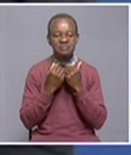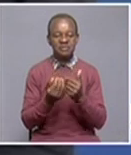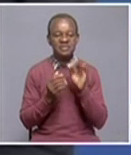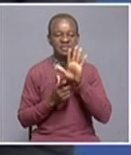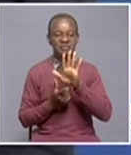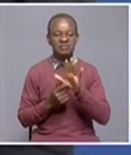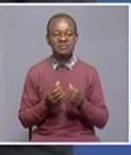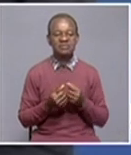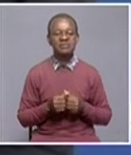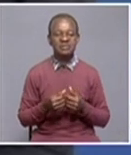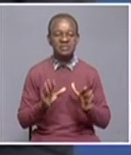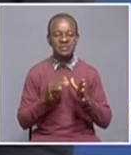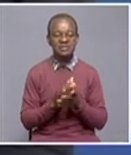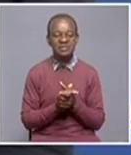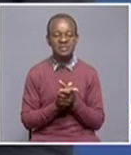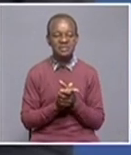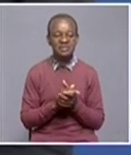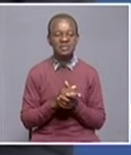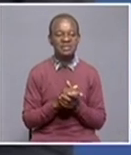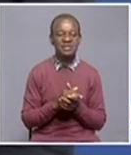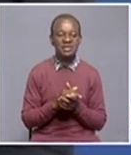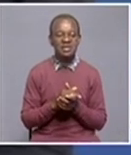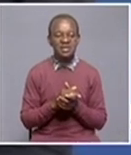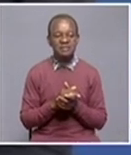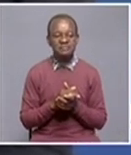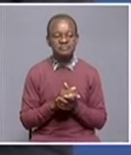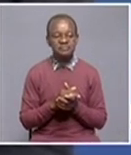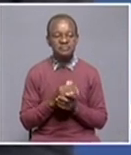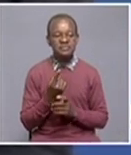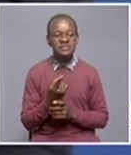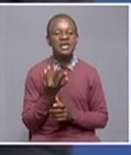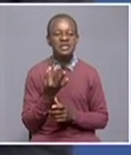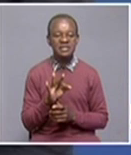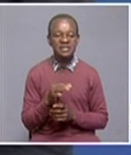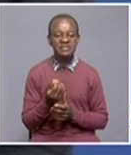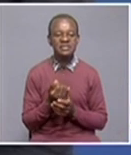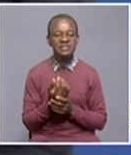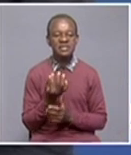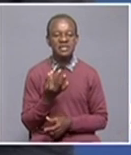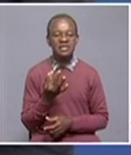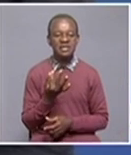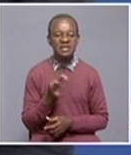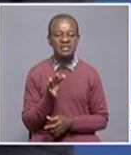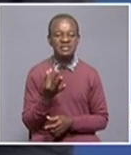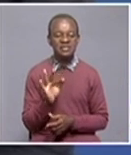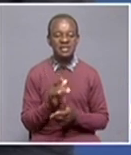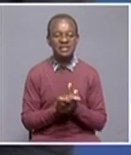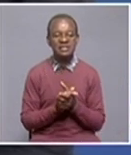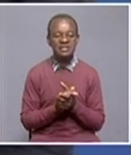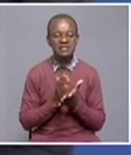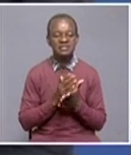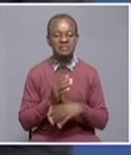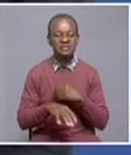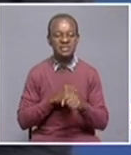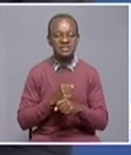in 1899. That's about 124 years ago. And it started annual exhibitions in 1966,